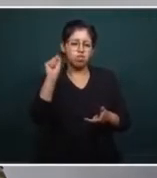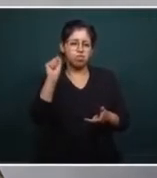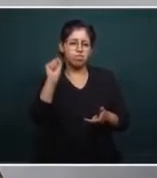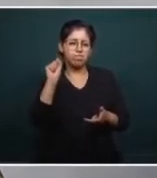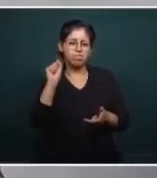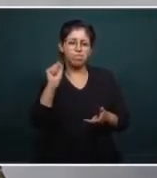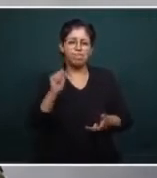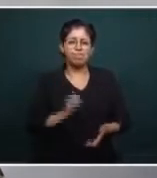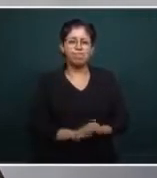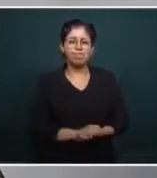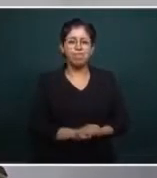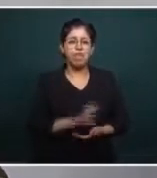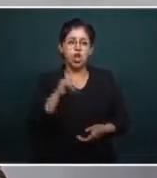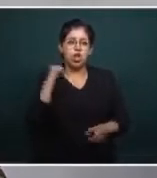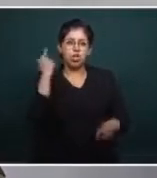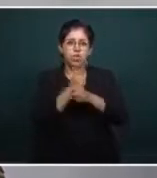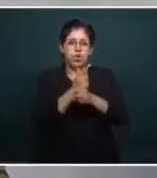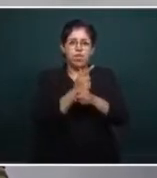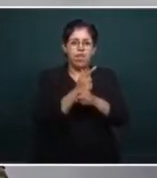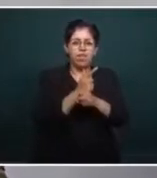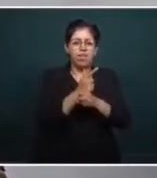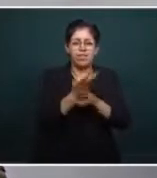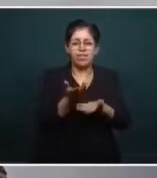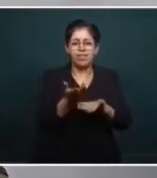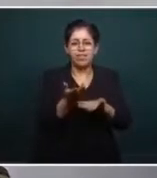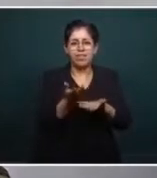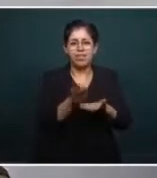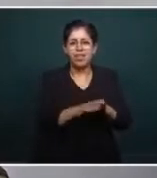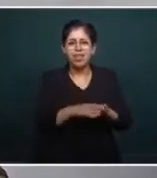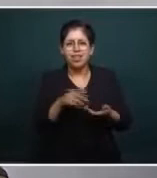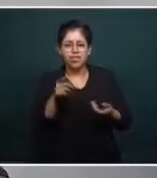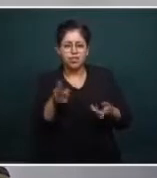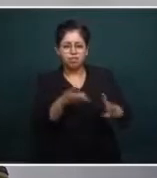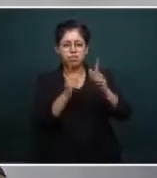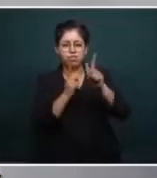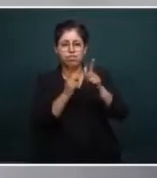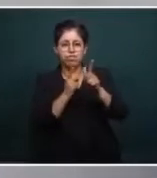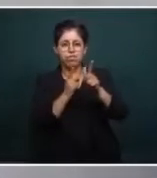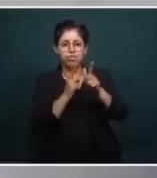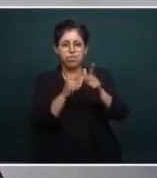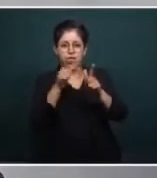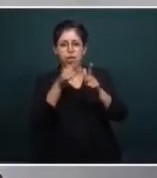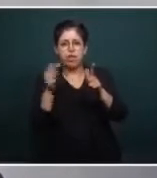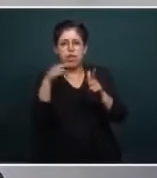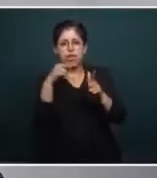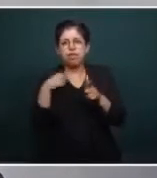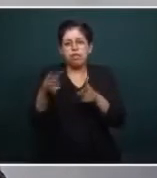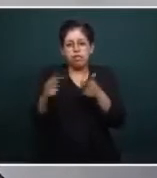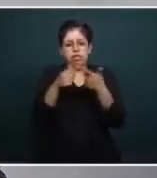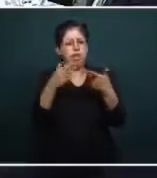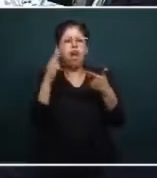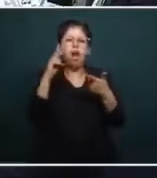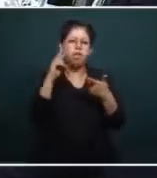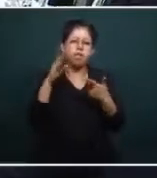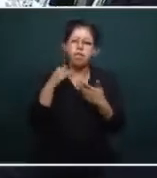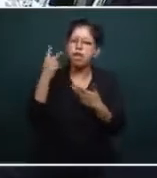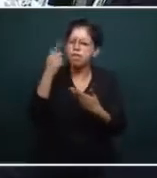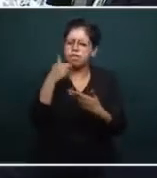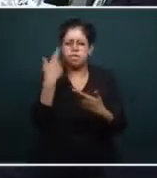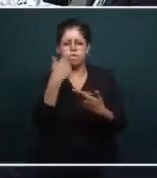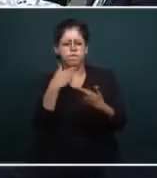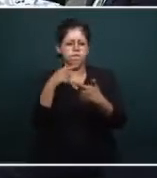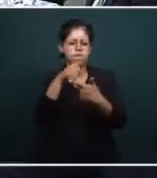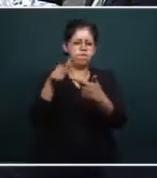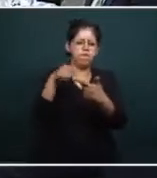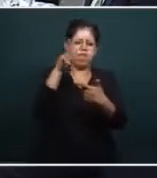And muy you rápidamente can't si tell right away that una it's a persona lo que person has a tiene en la mano es un arma de arm fuego that is